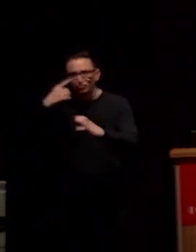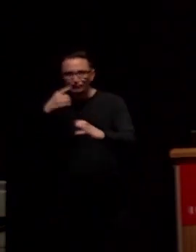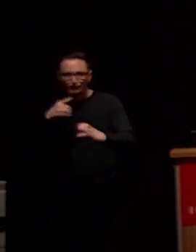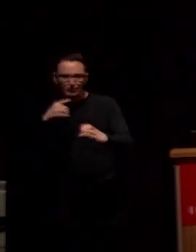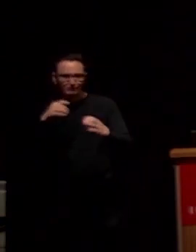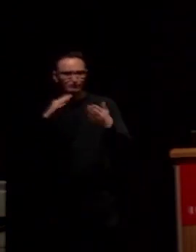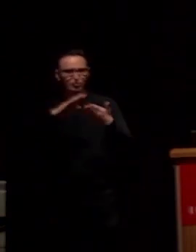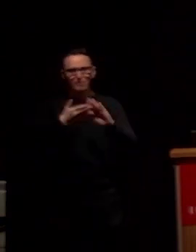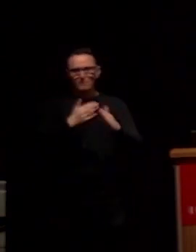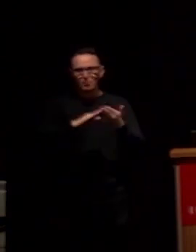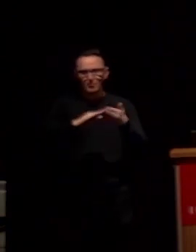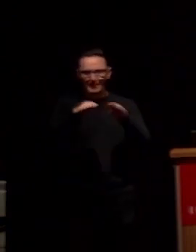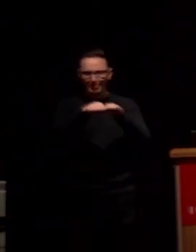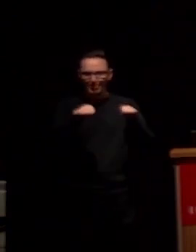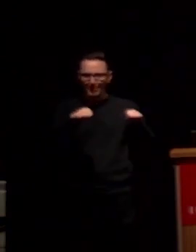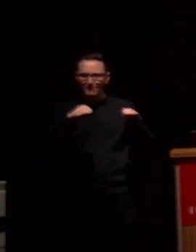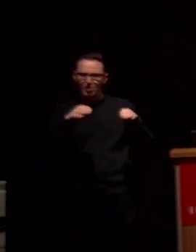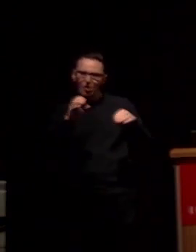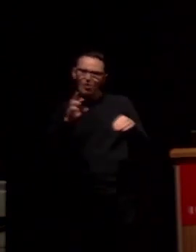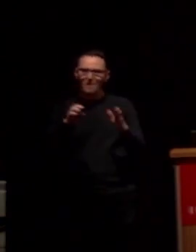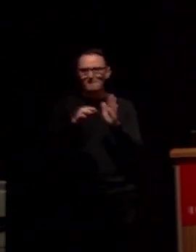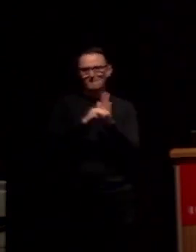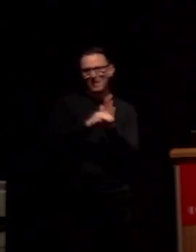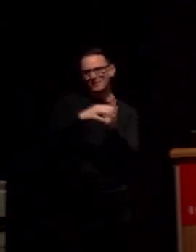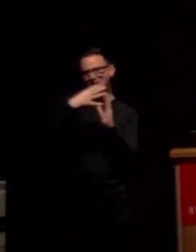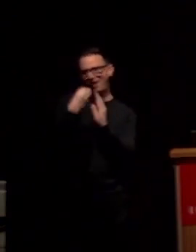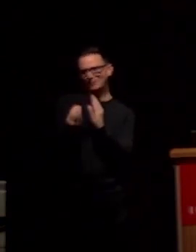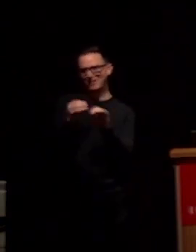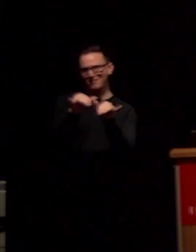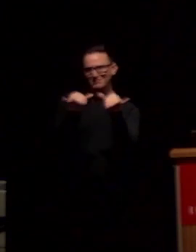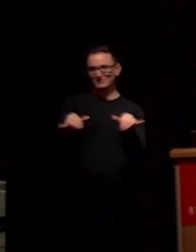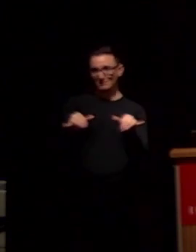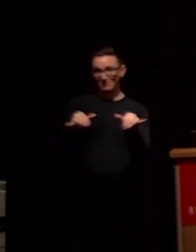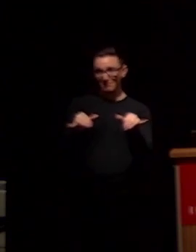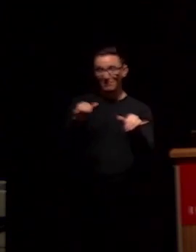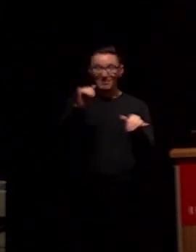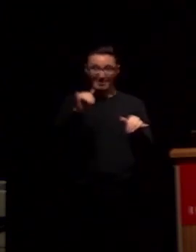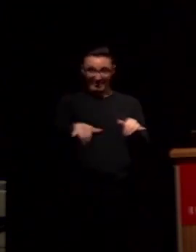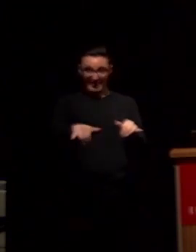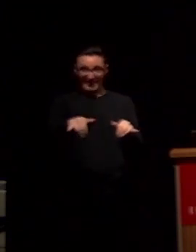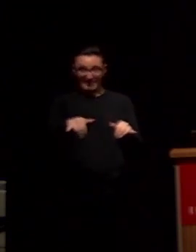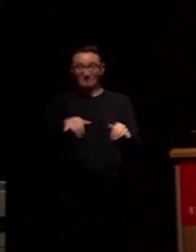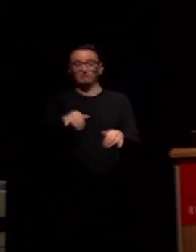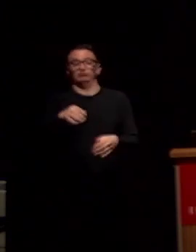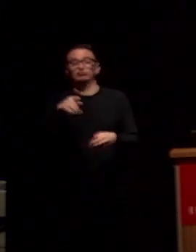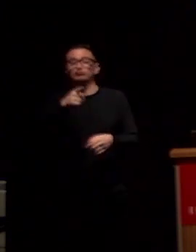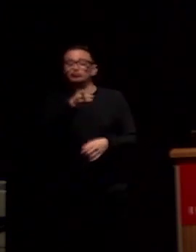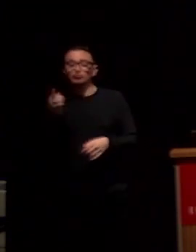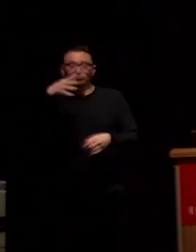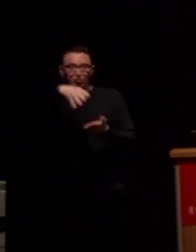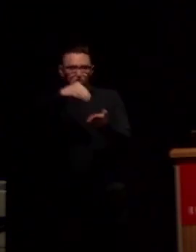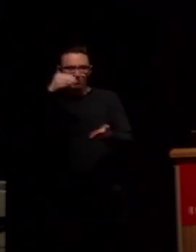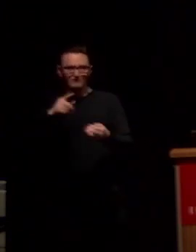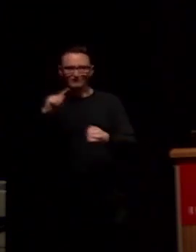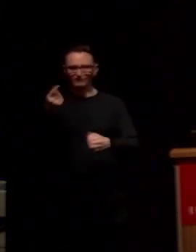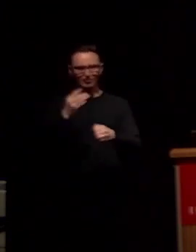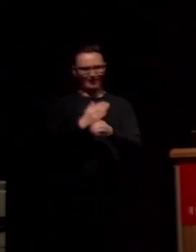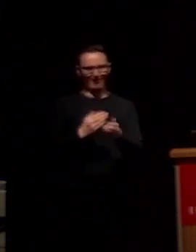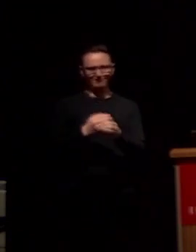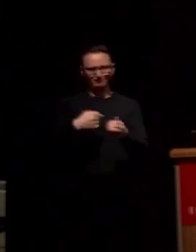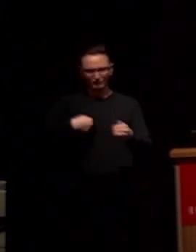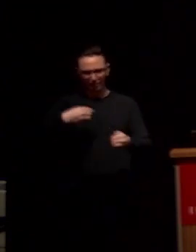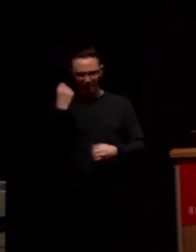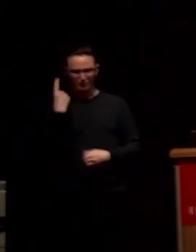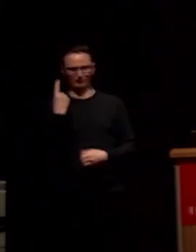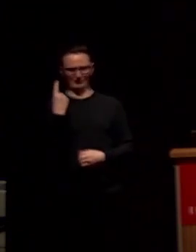level or models that are outside of the system, because then you learn firsthand how those work. You can stay in that organization or take it back and